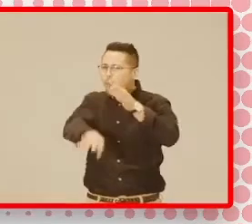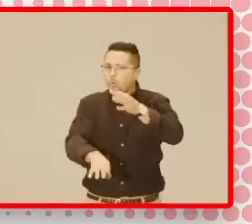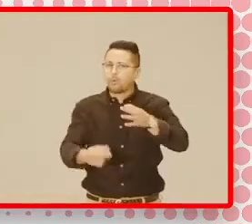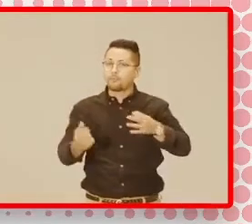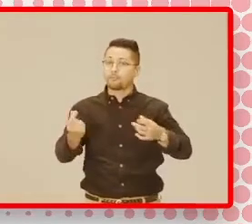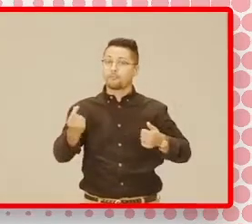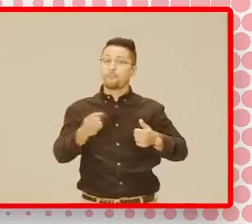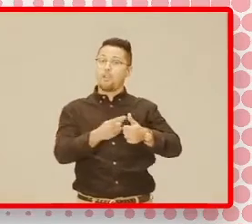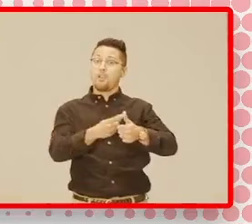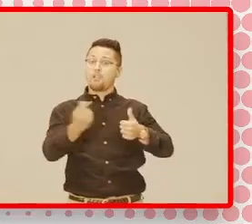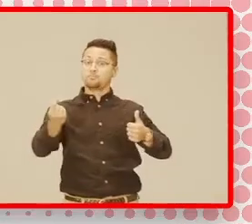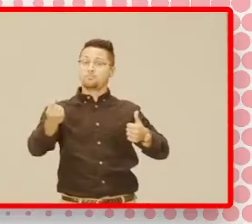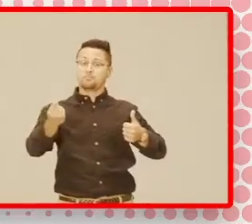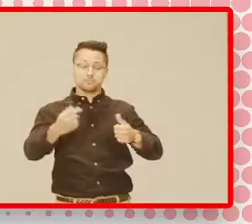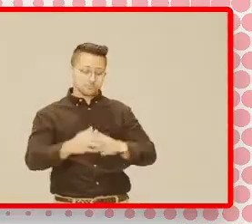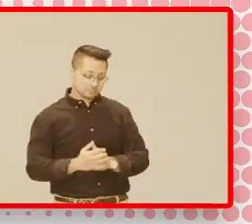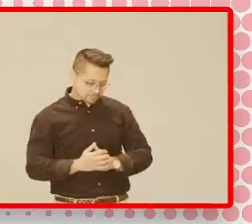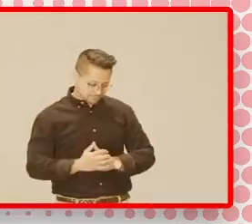1